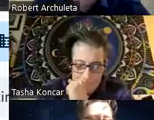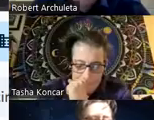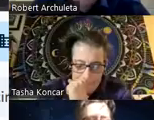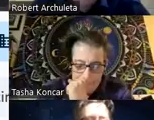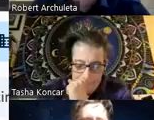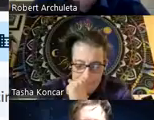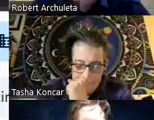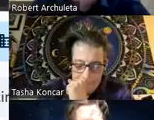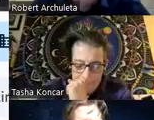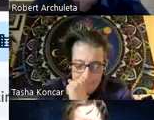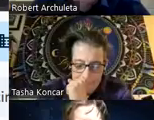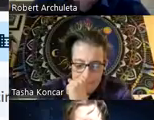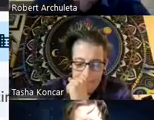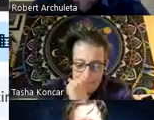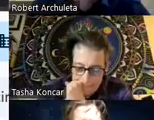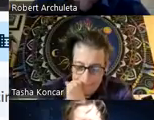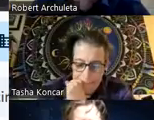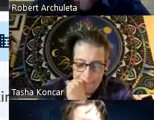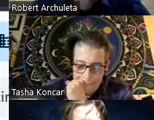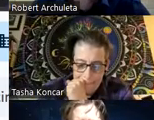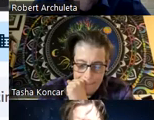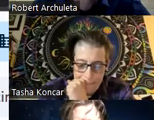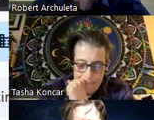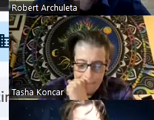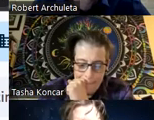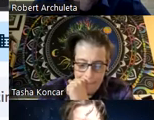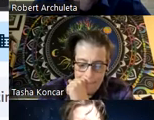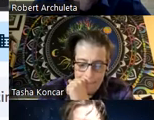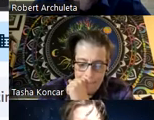We were at the last article, like kind of towards the bottom.